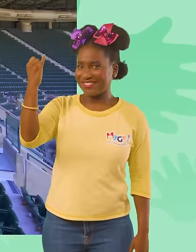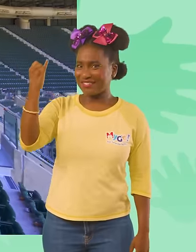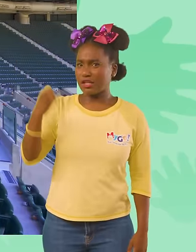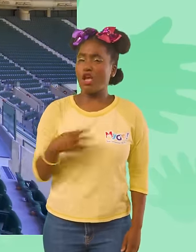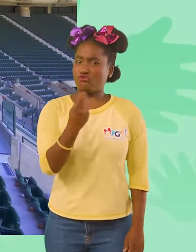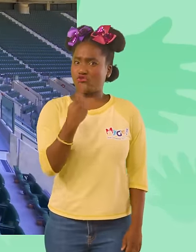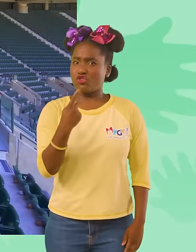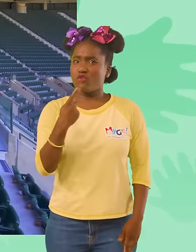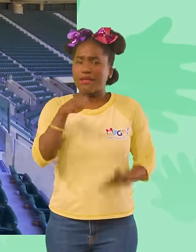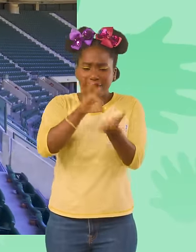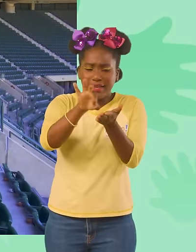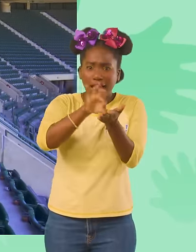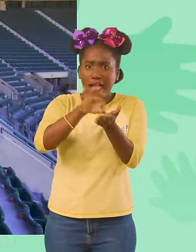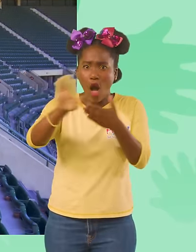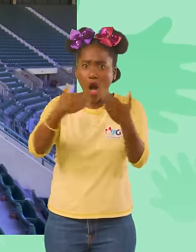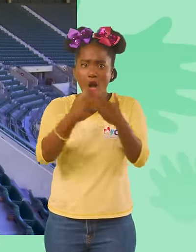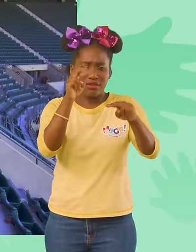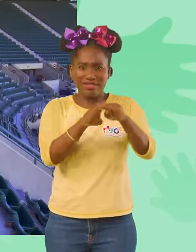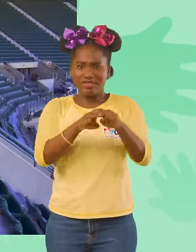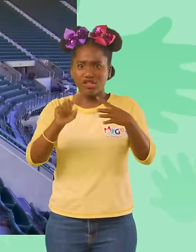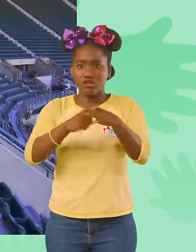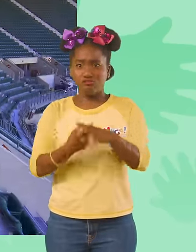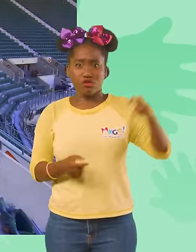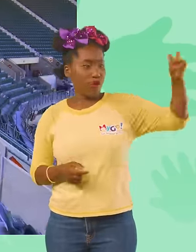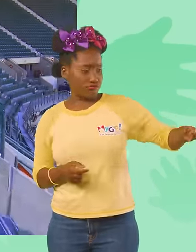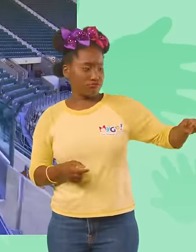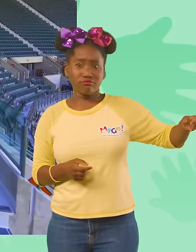Why don't we count them? Okay, let's start down here.